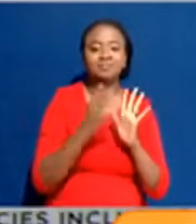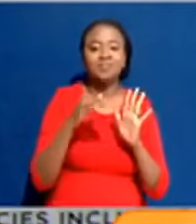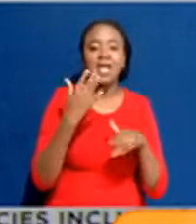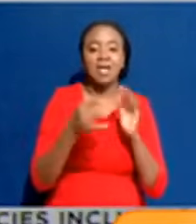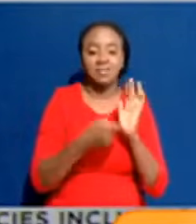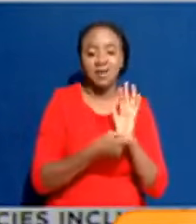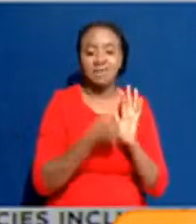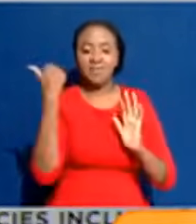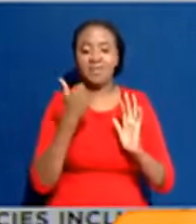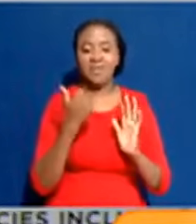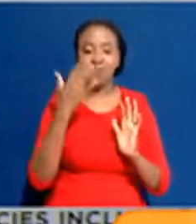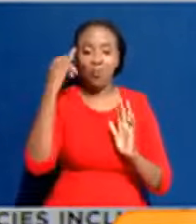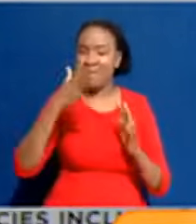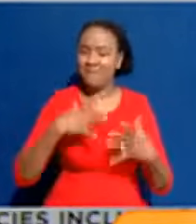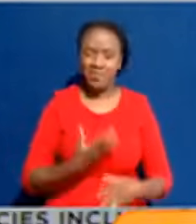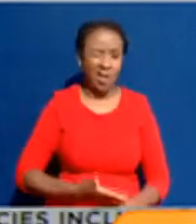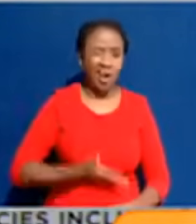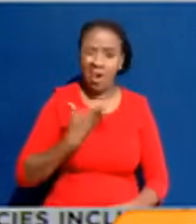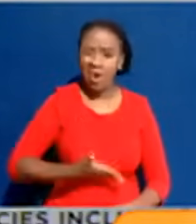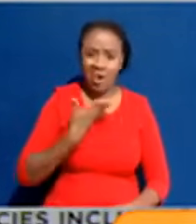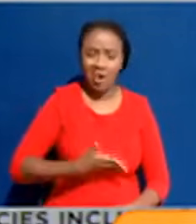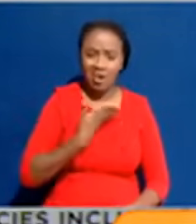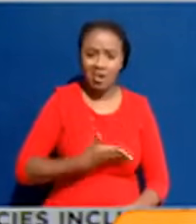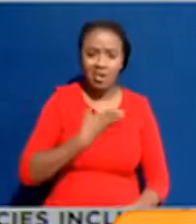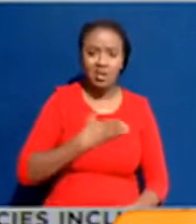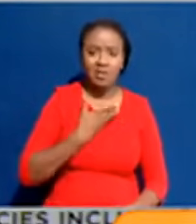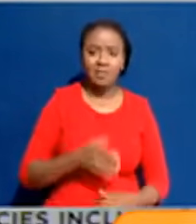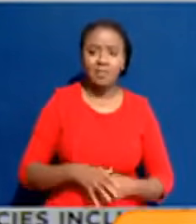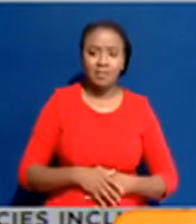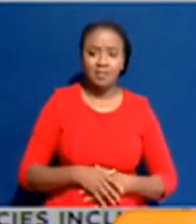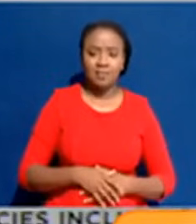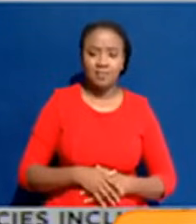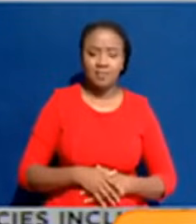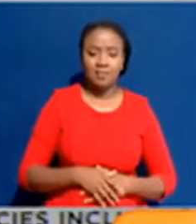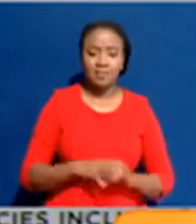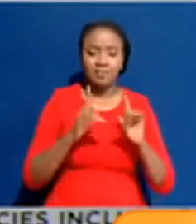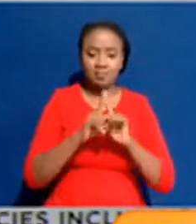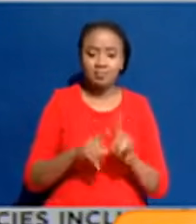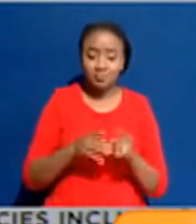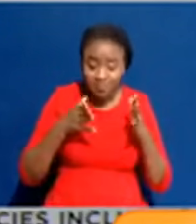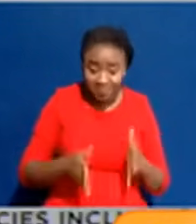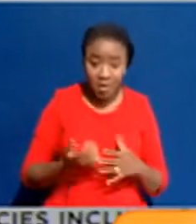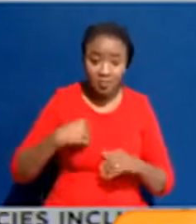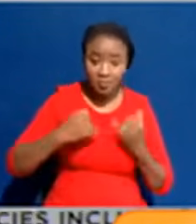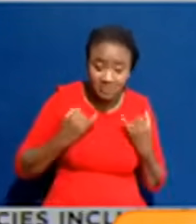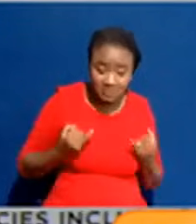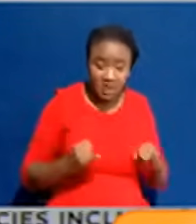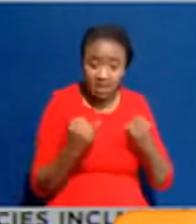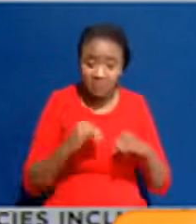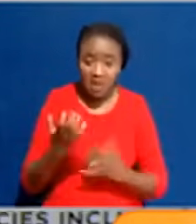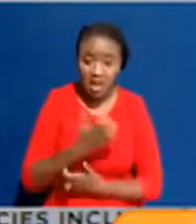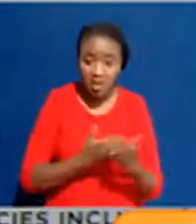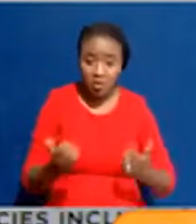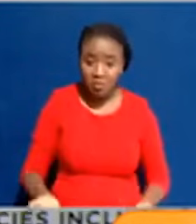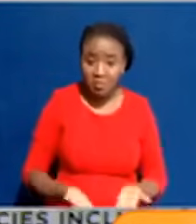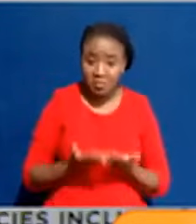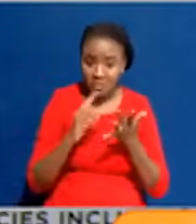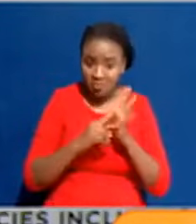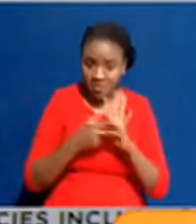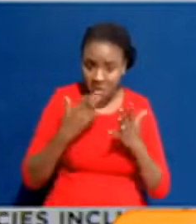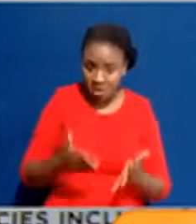tweet. And during a time when we're really trying to resuscitate our economy, then this is not the time